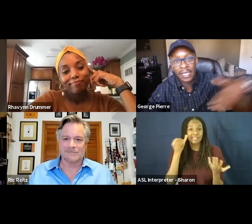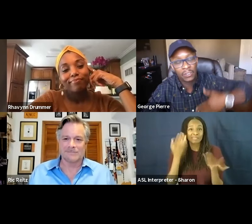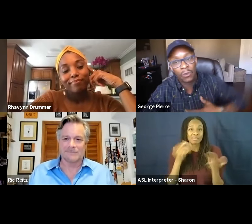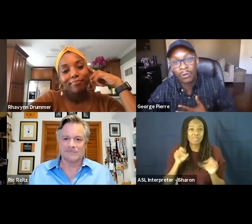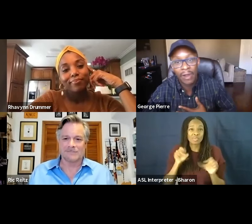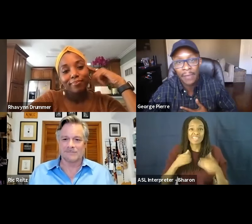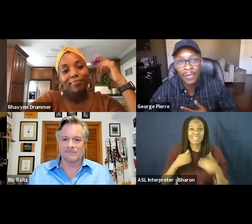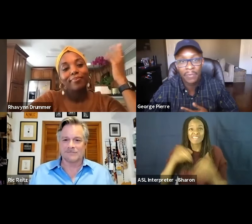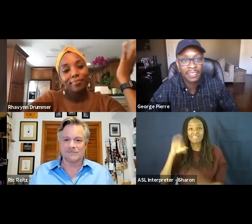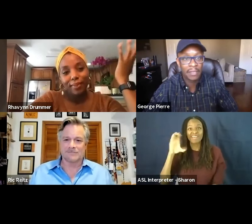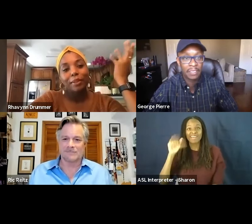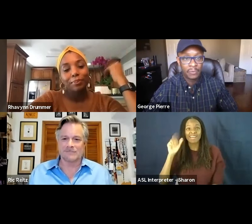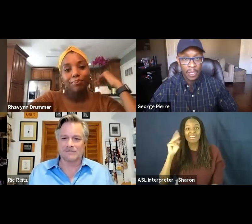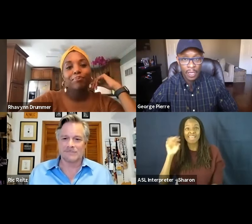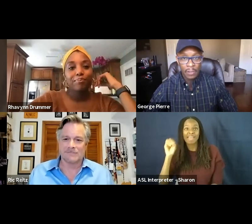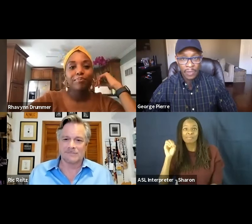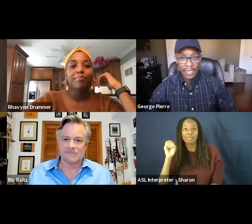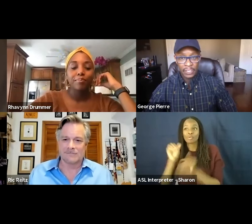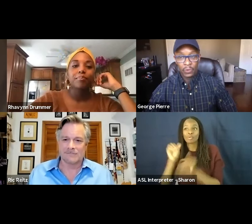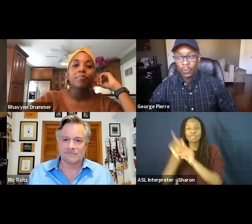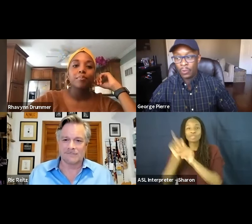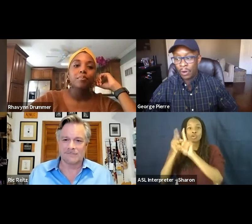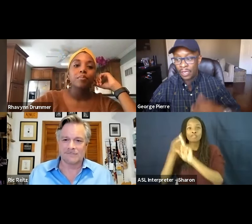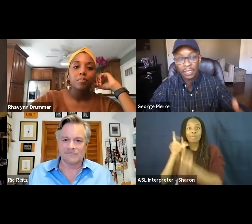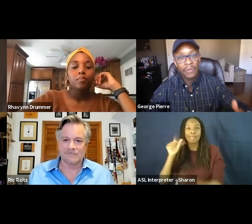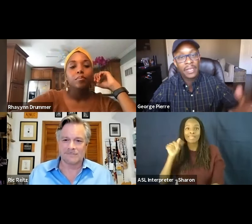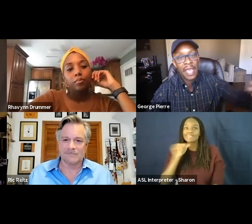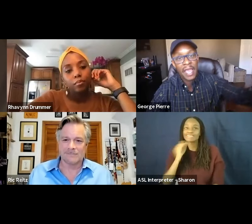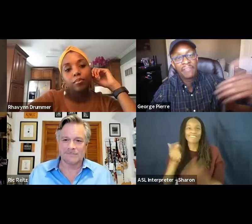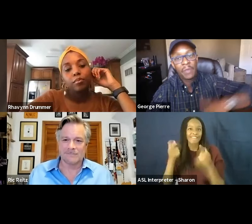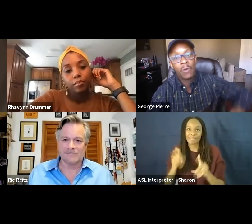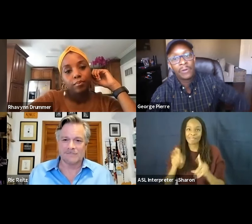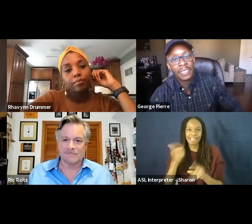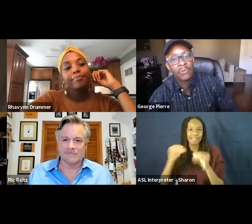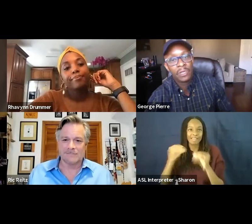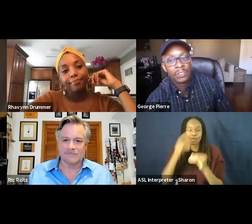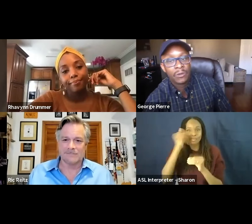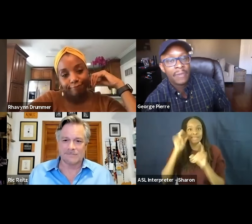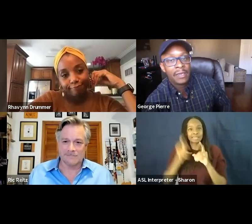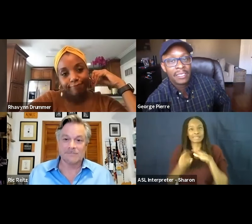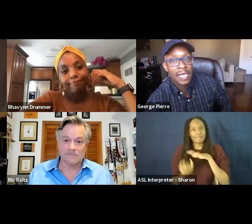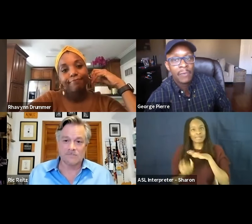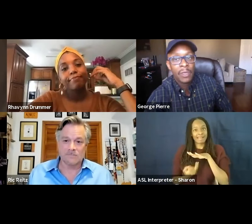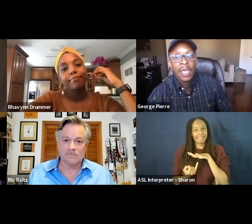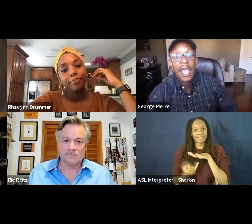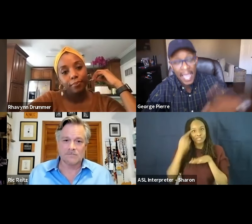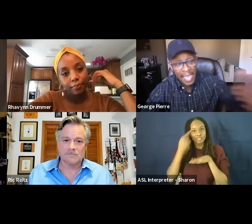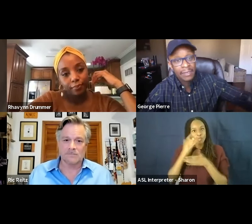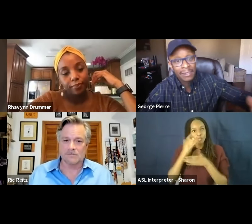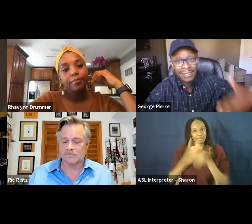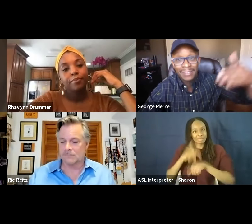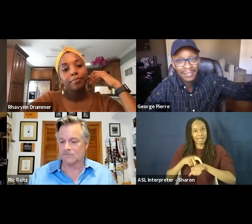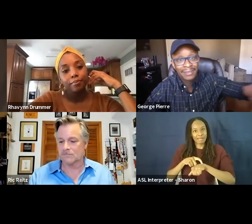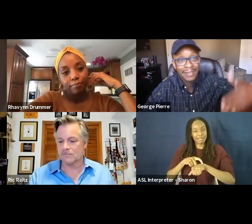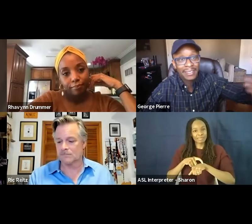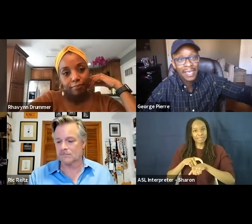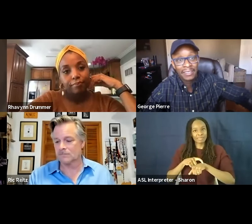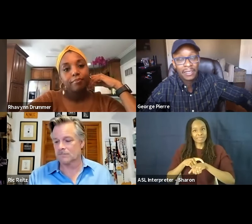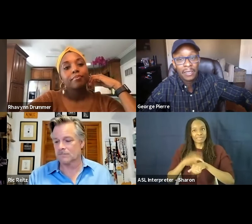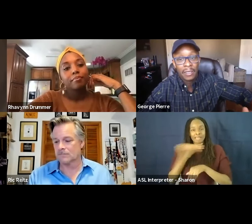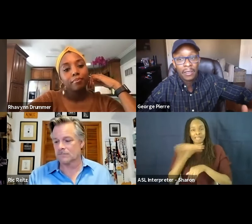LA. That's no longer happening because now the people that you are considering, they have to be quarantined within a certain amount of time and